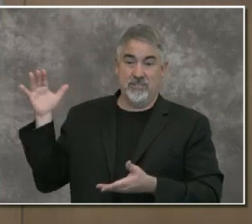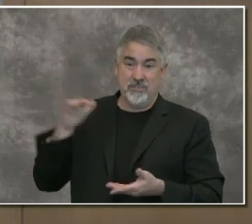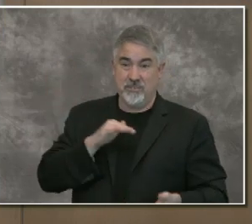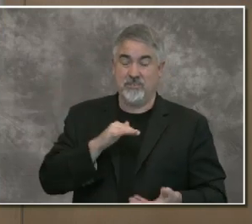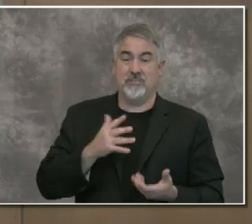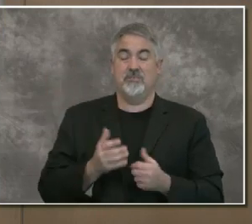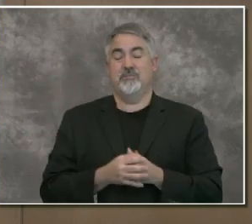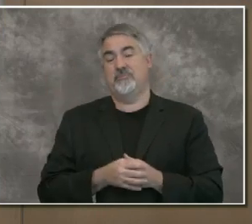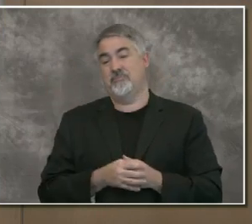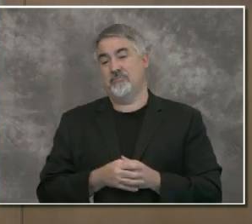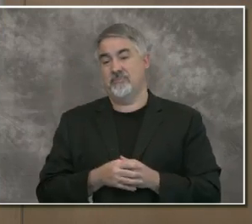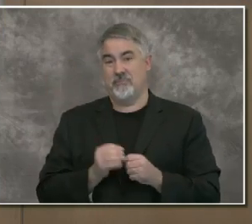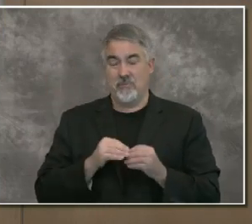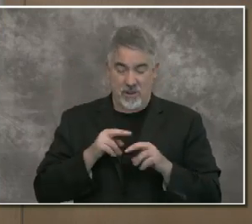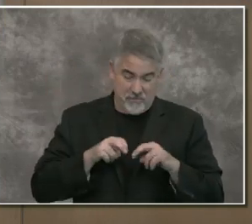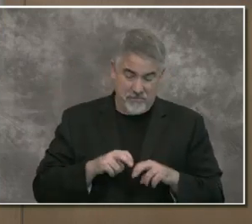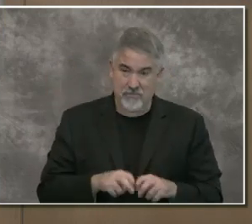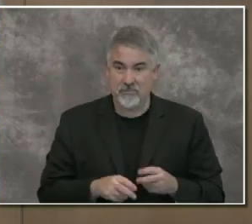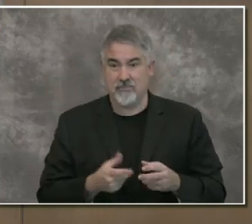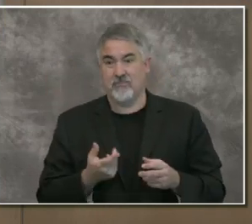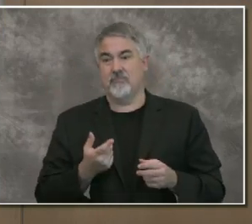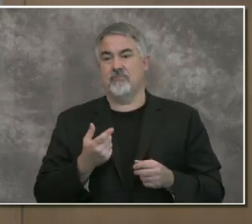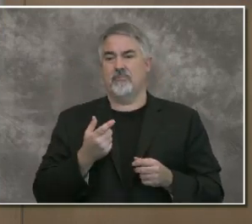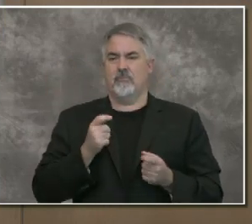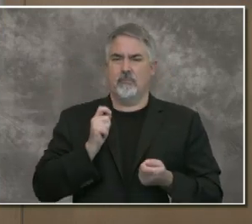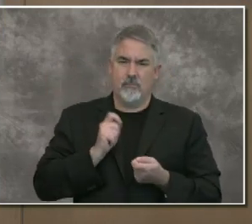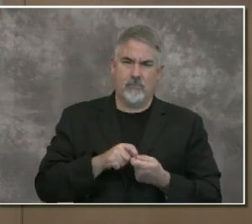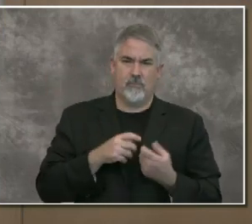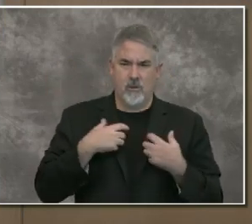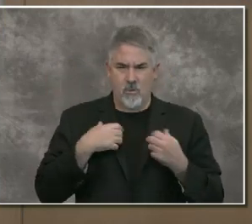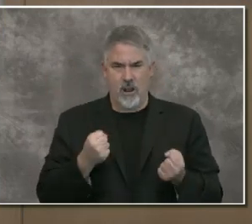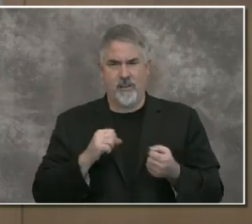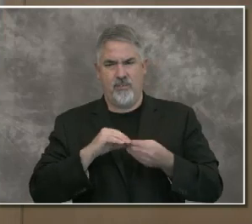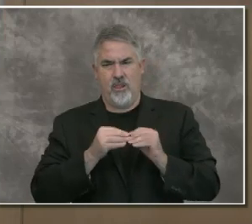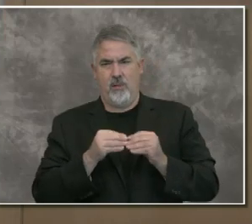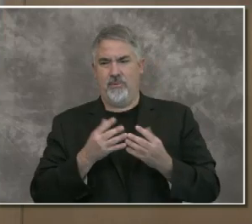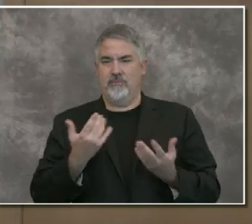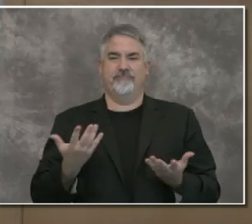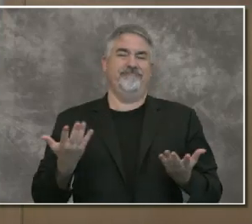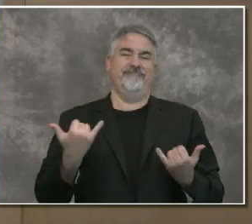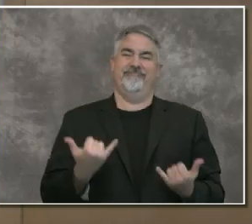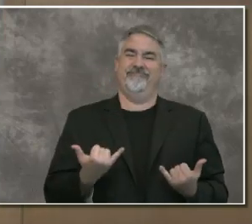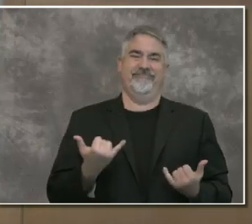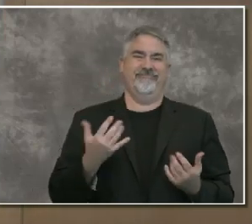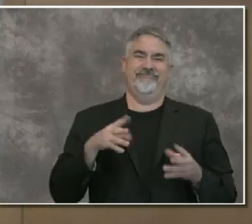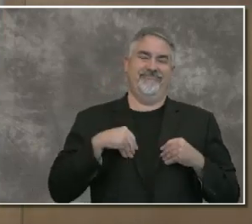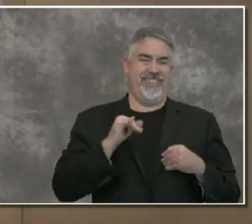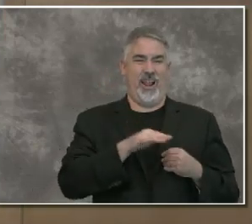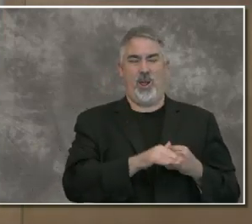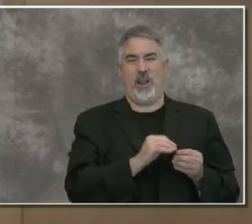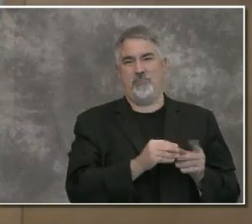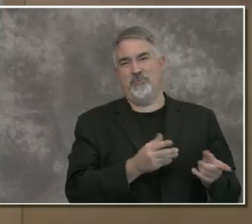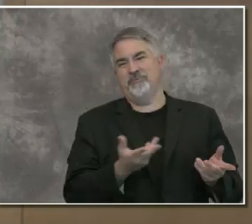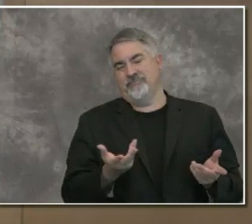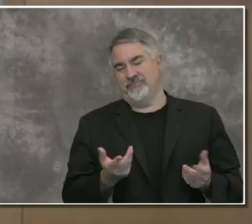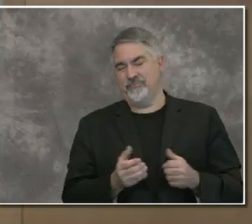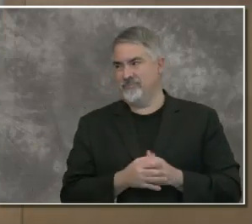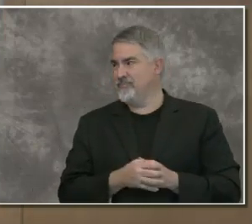and give you actual recovered numbers. But for now, the estimate will do. Thank you, Dr. McDonald.